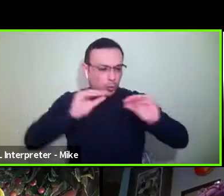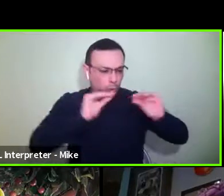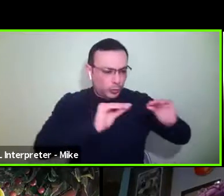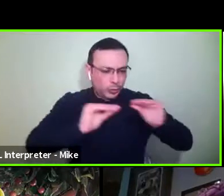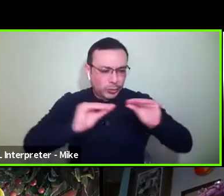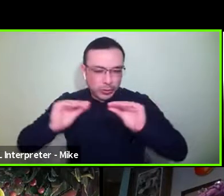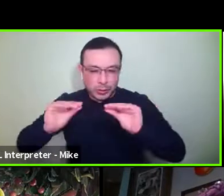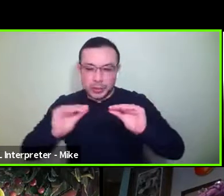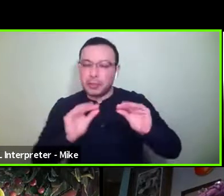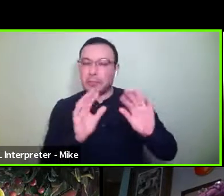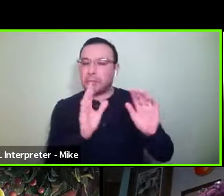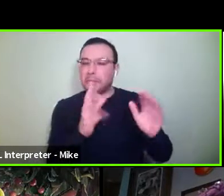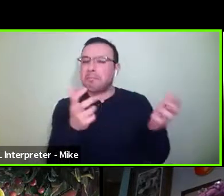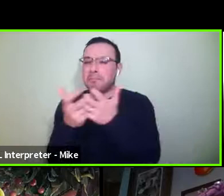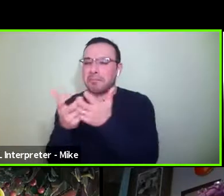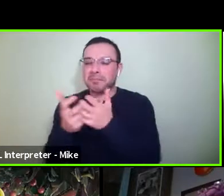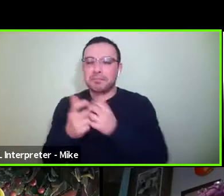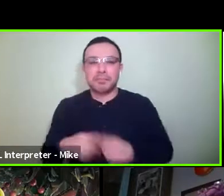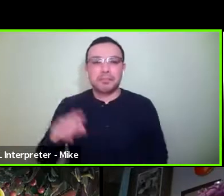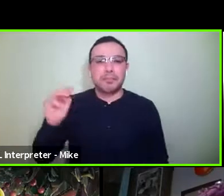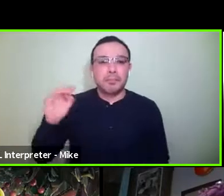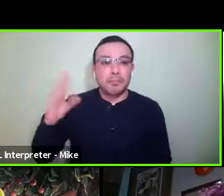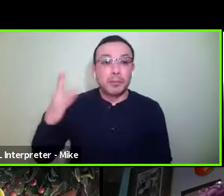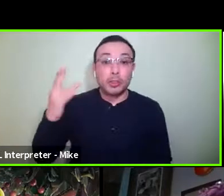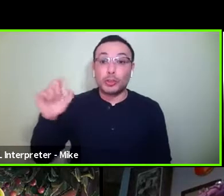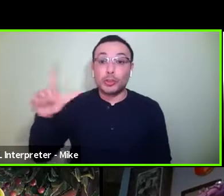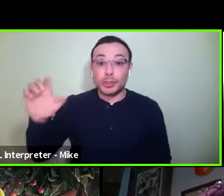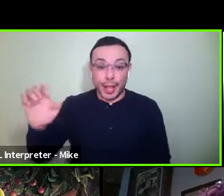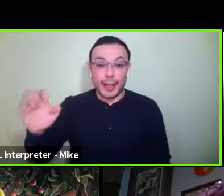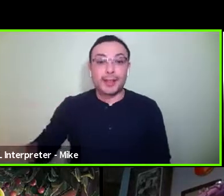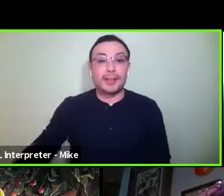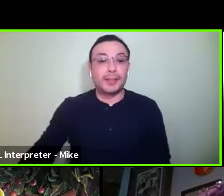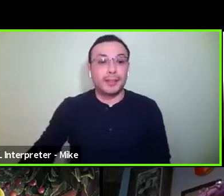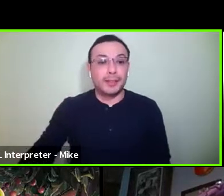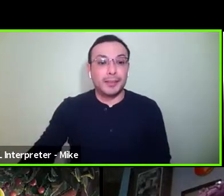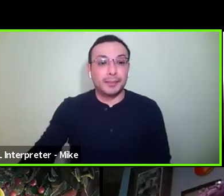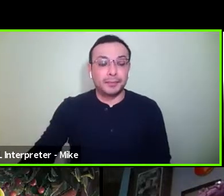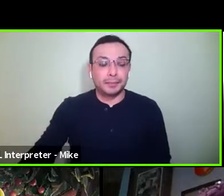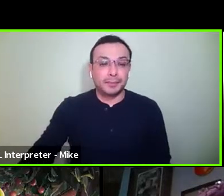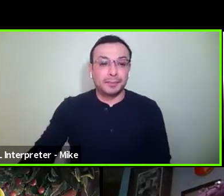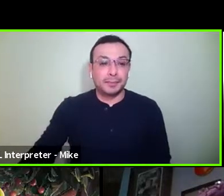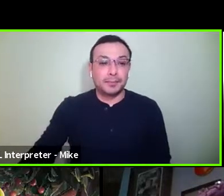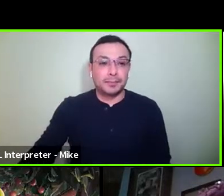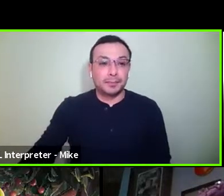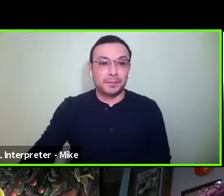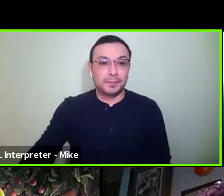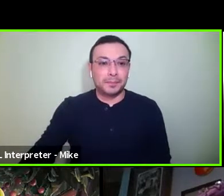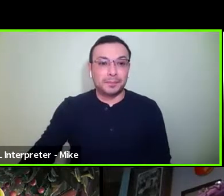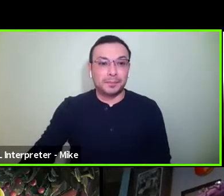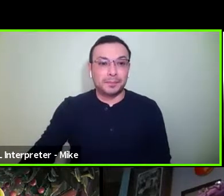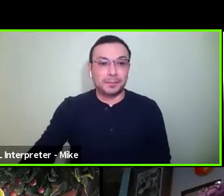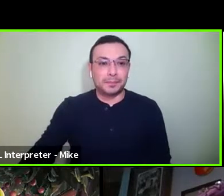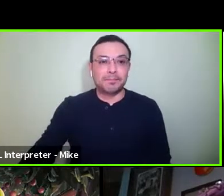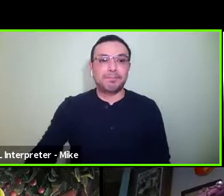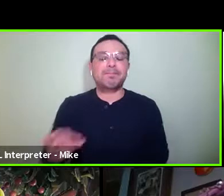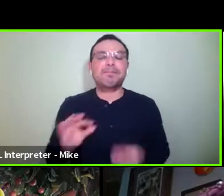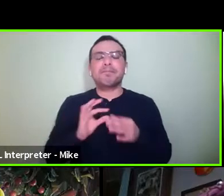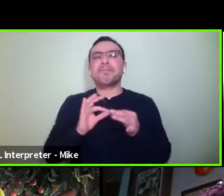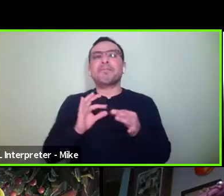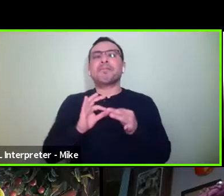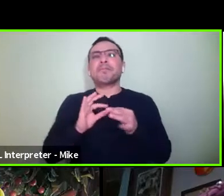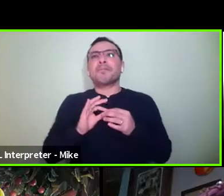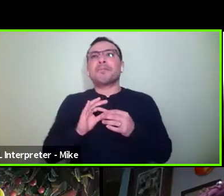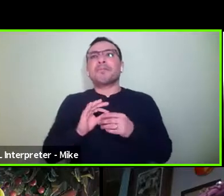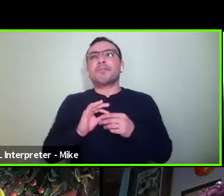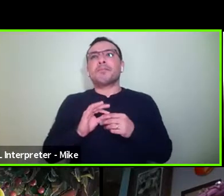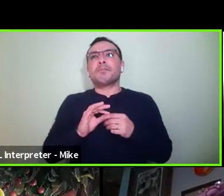Michelle from our public audience asked, what are people's views about parents making decisions